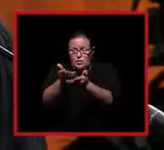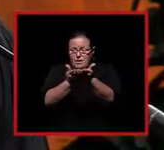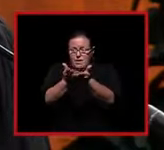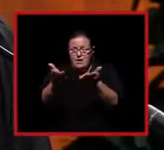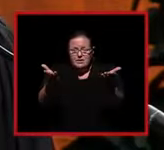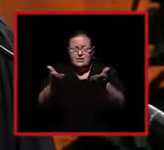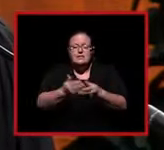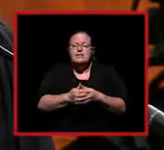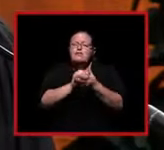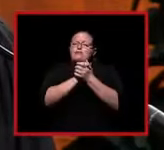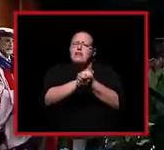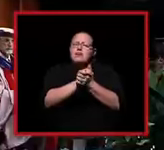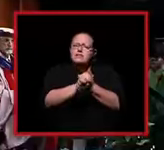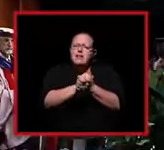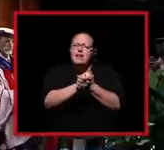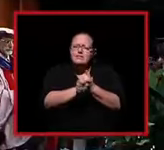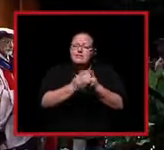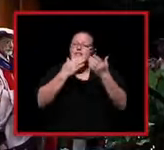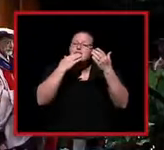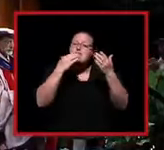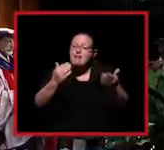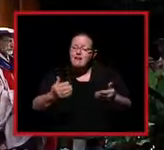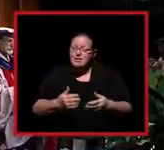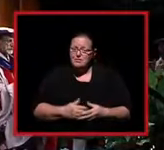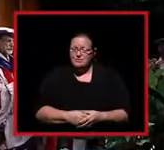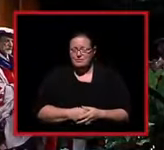Congratulations, and thank you.